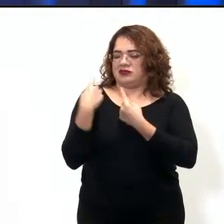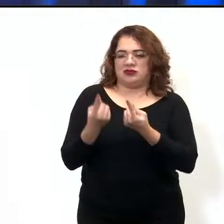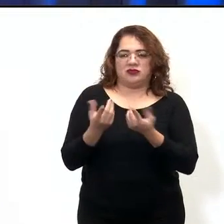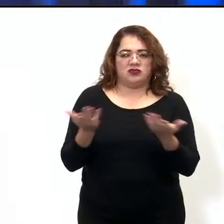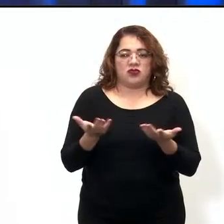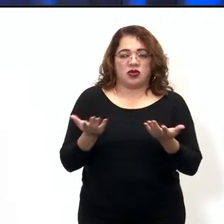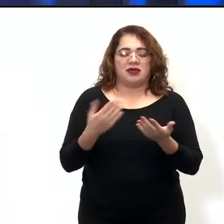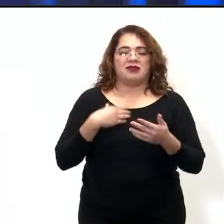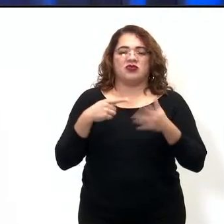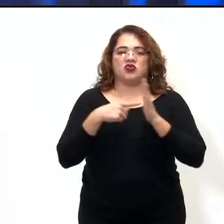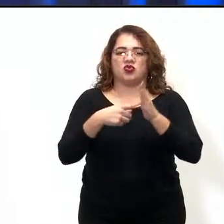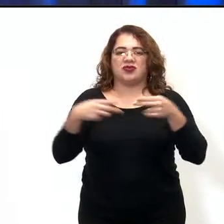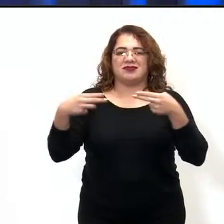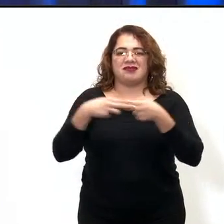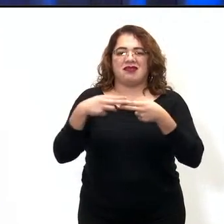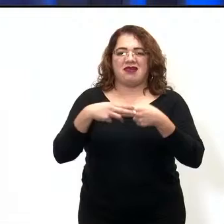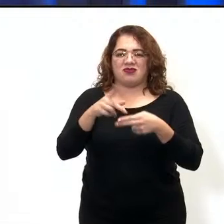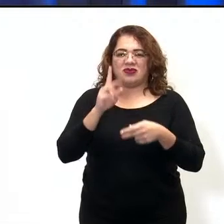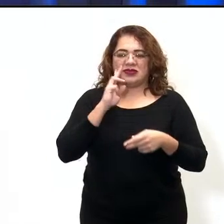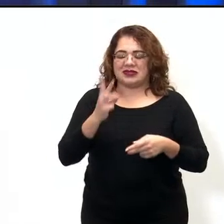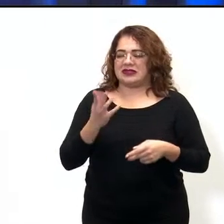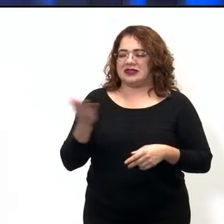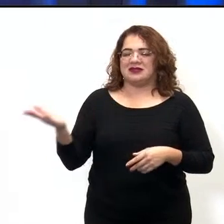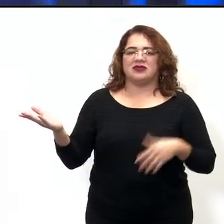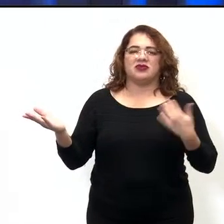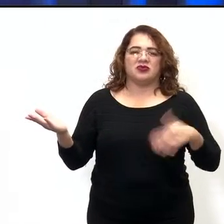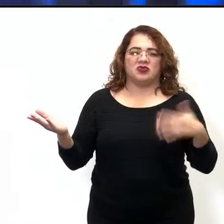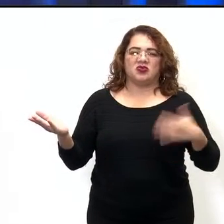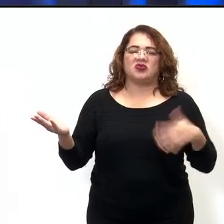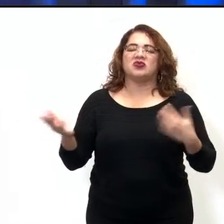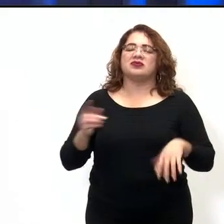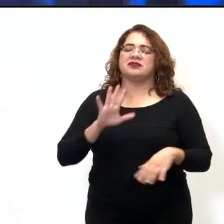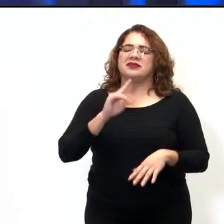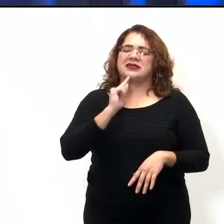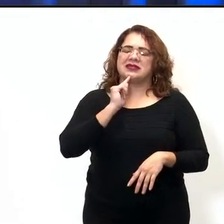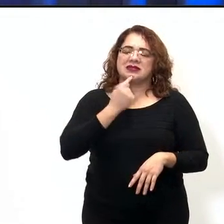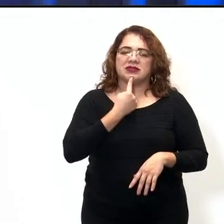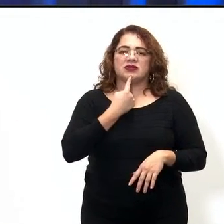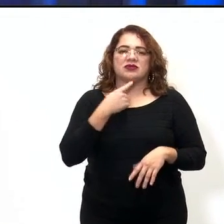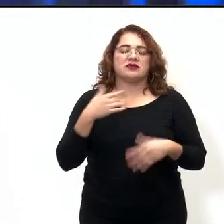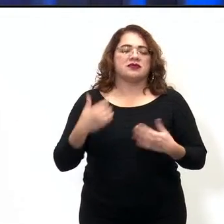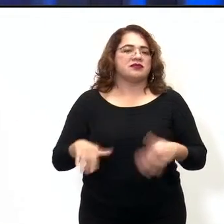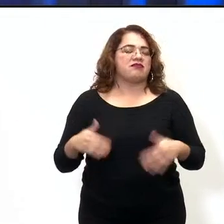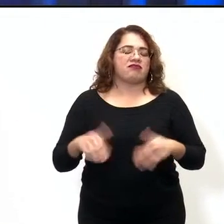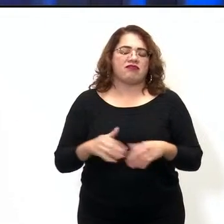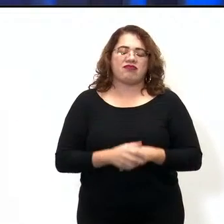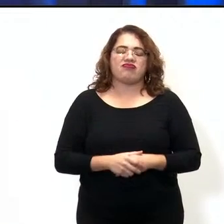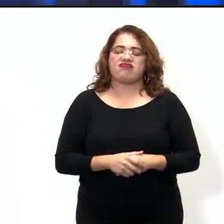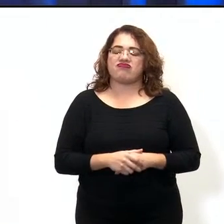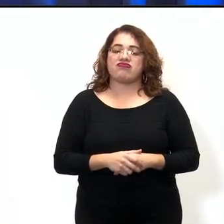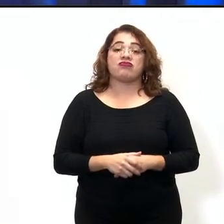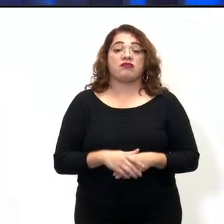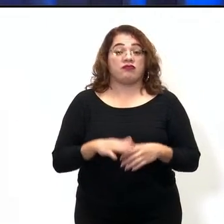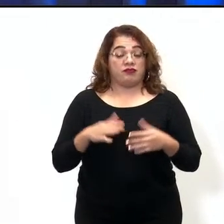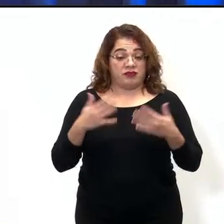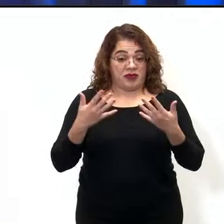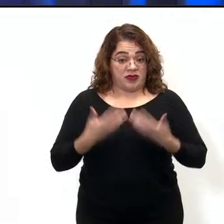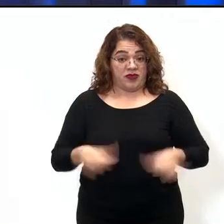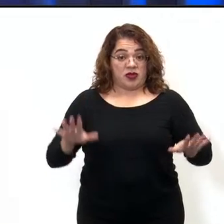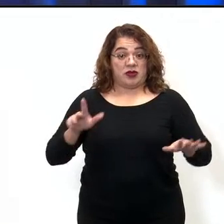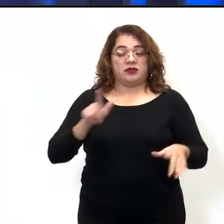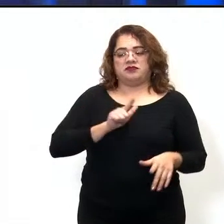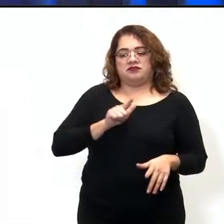at, and really the seriousness of where we're at. And then we'll turn it over to our health department as